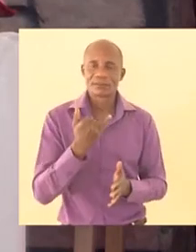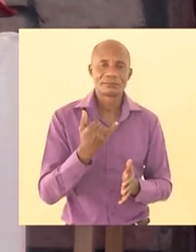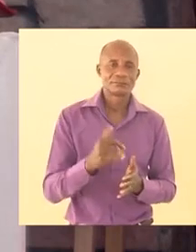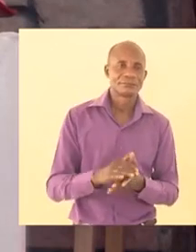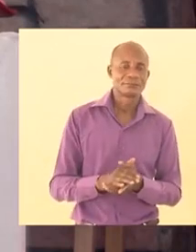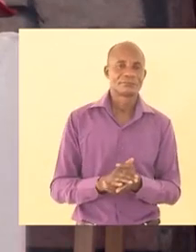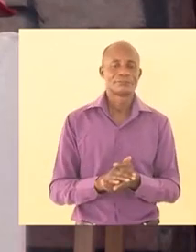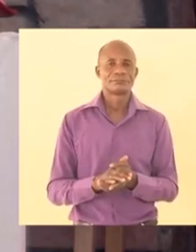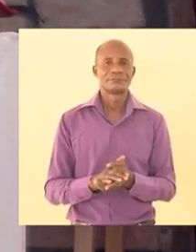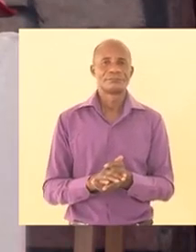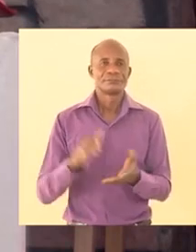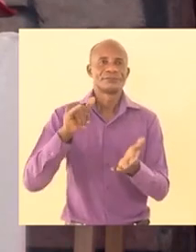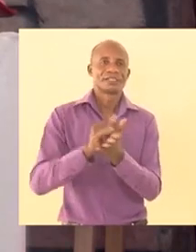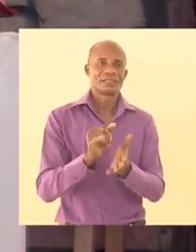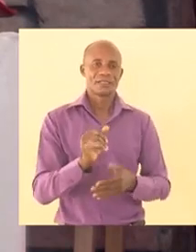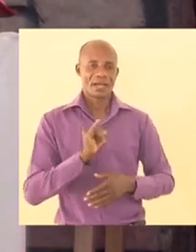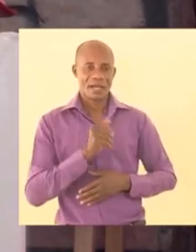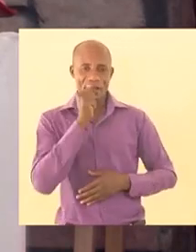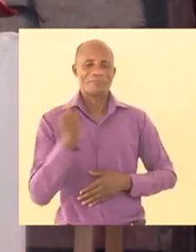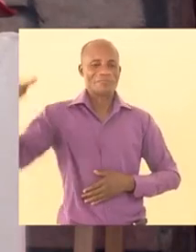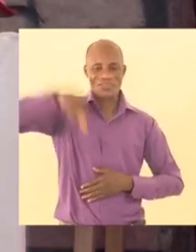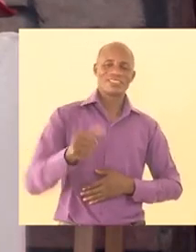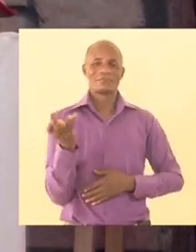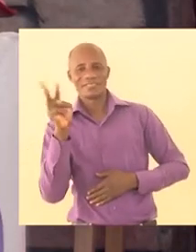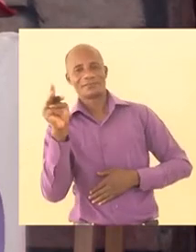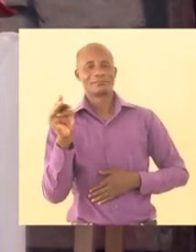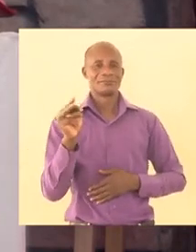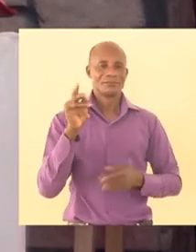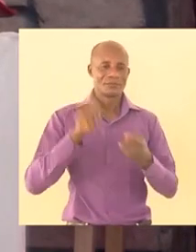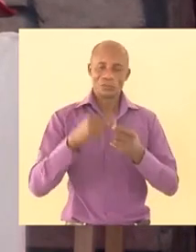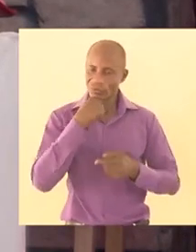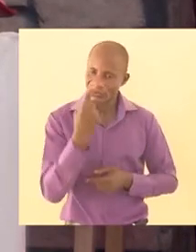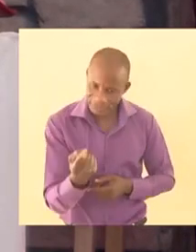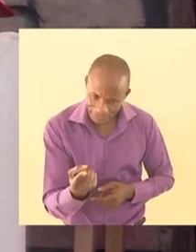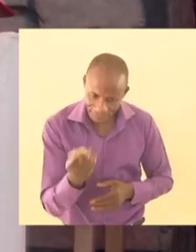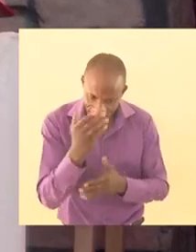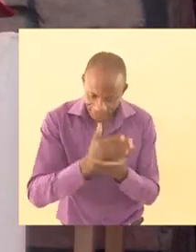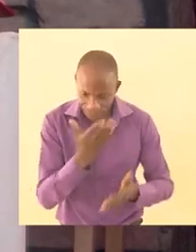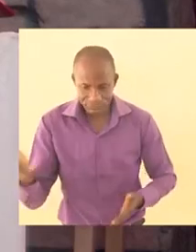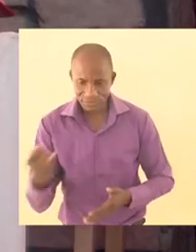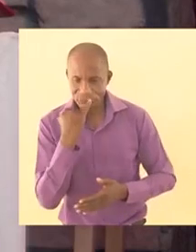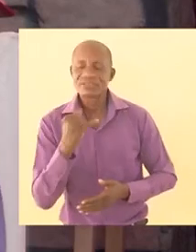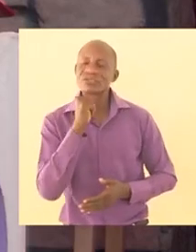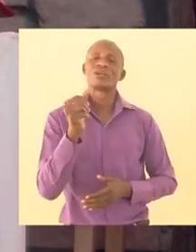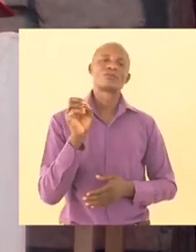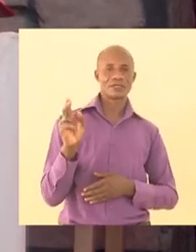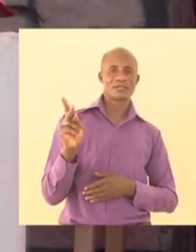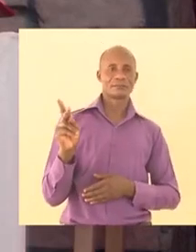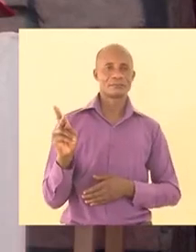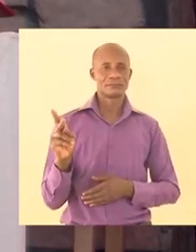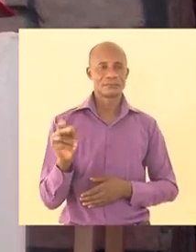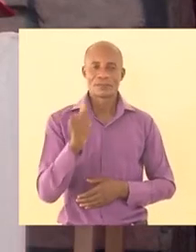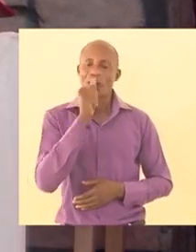this is a perversion, that I am condemning them. Well, to say something is perversion, I am not saying that the